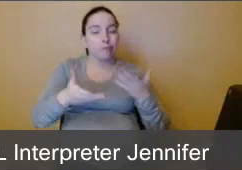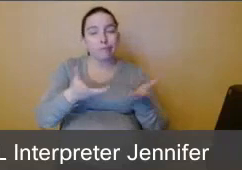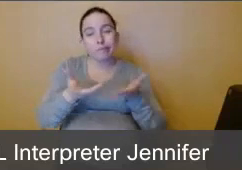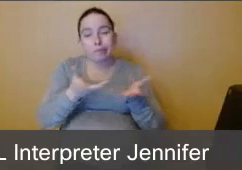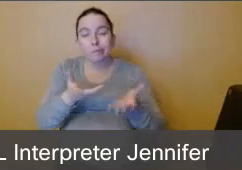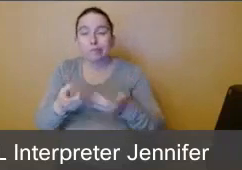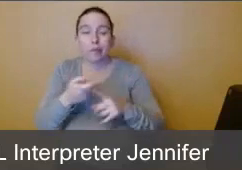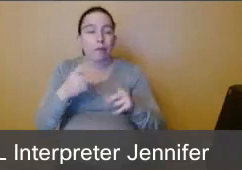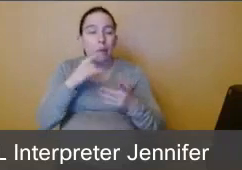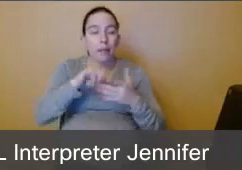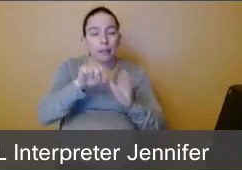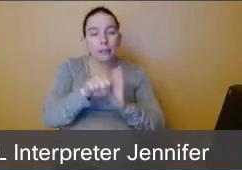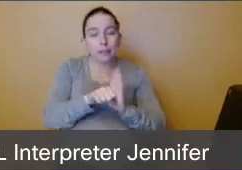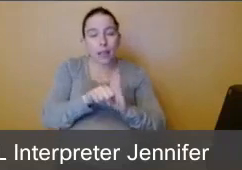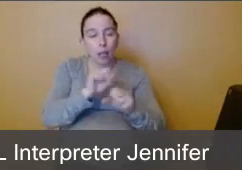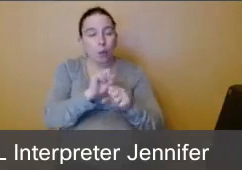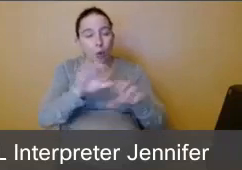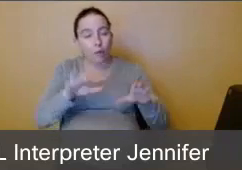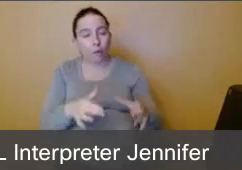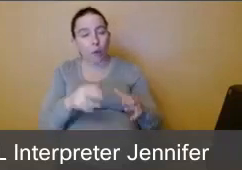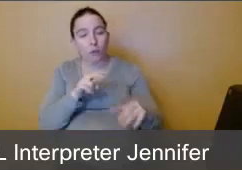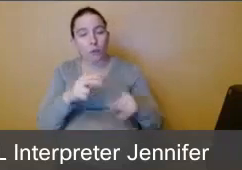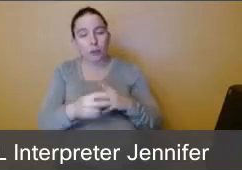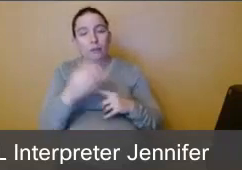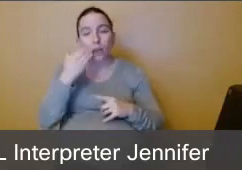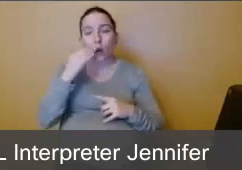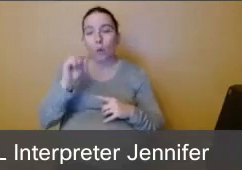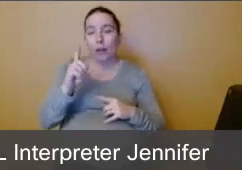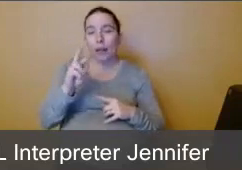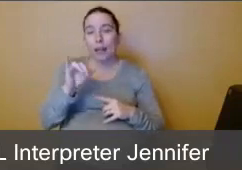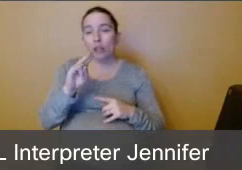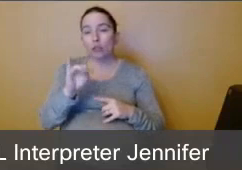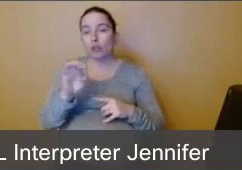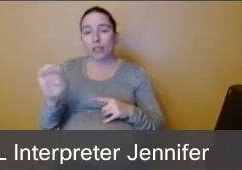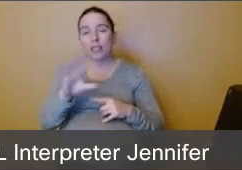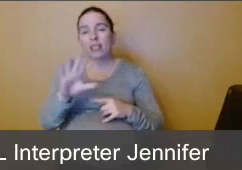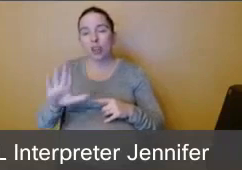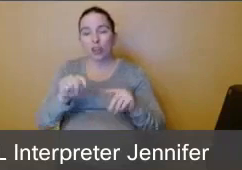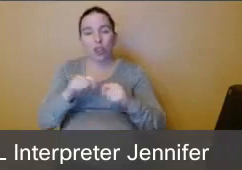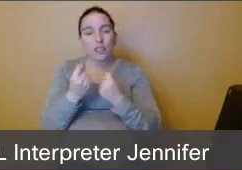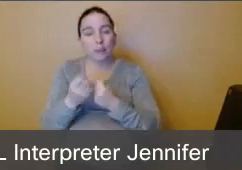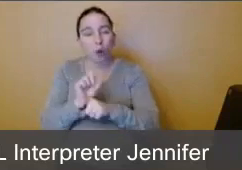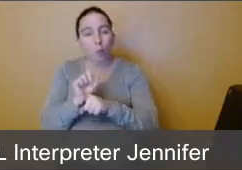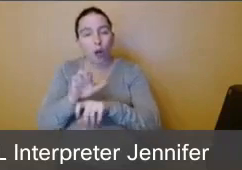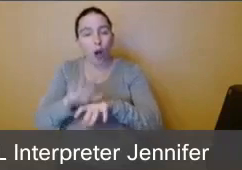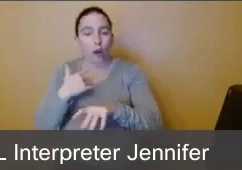workforce perspective that I know, Adrienne and her team are on. And, we're working through some of